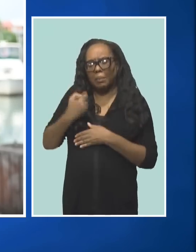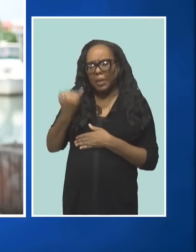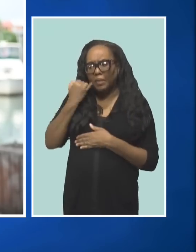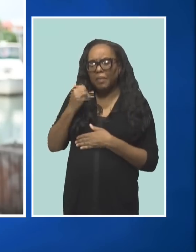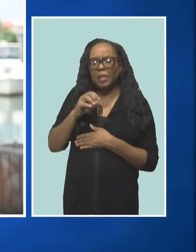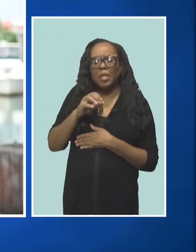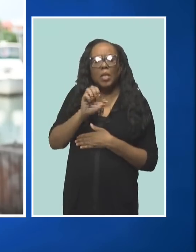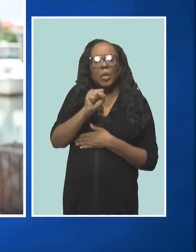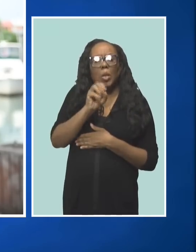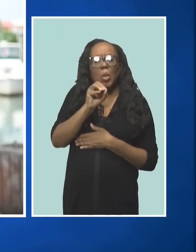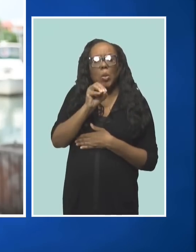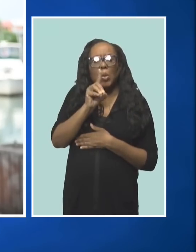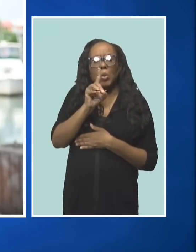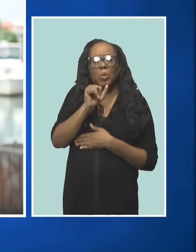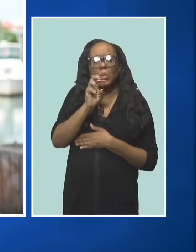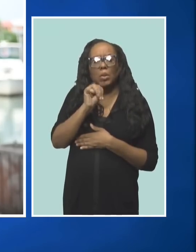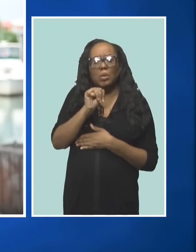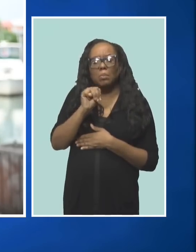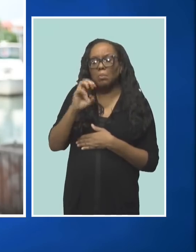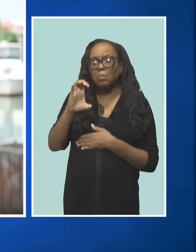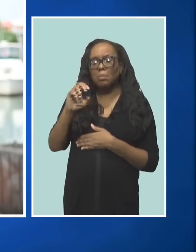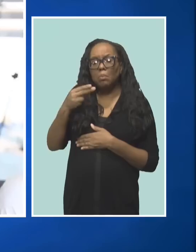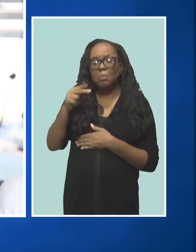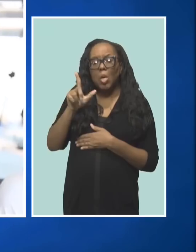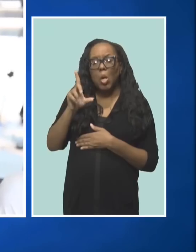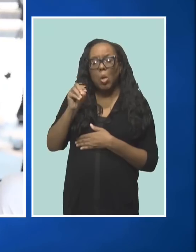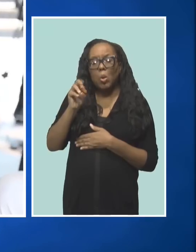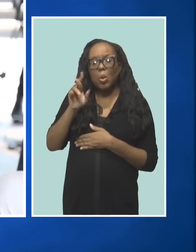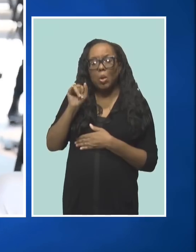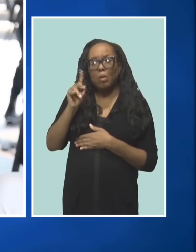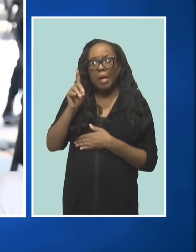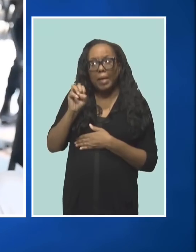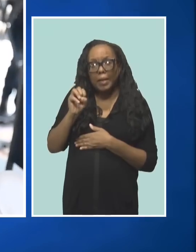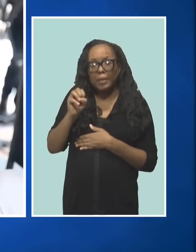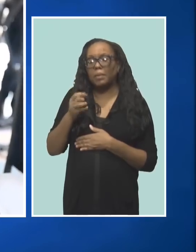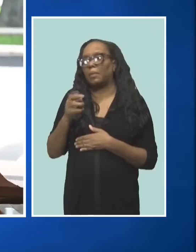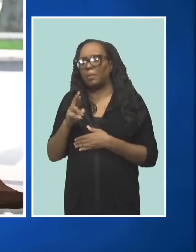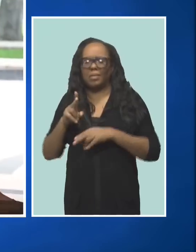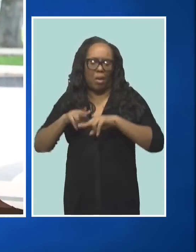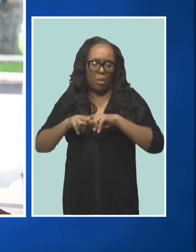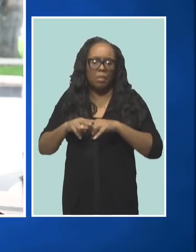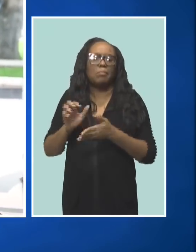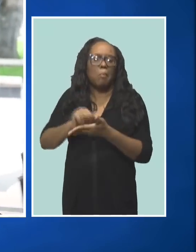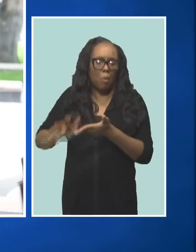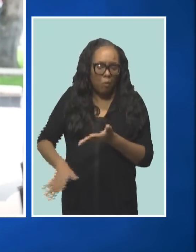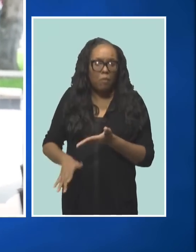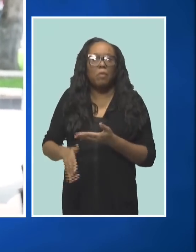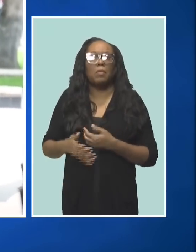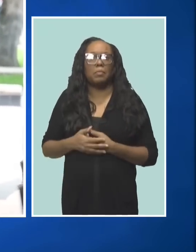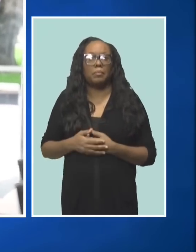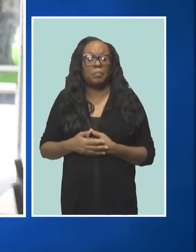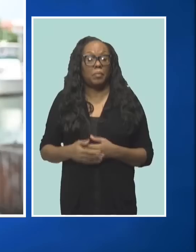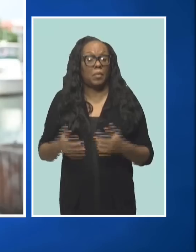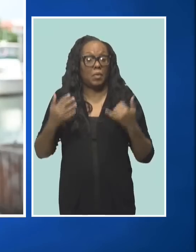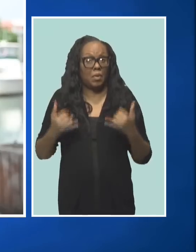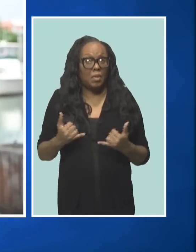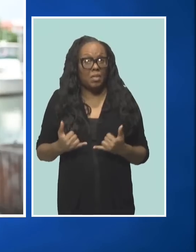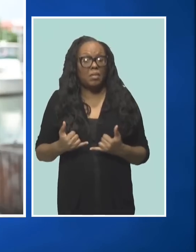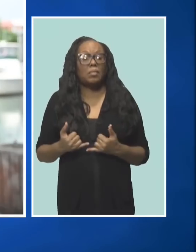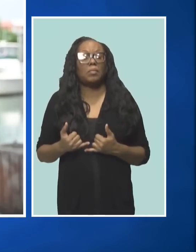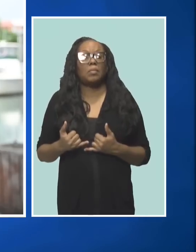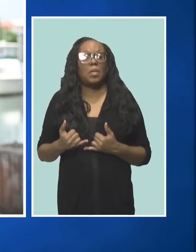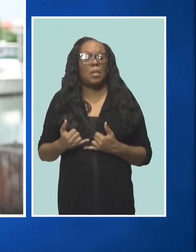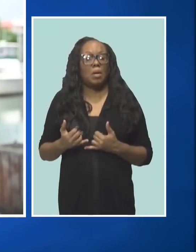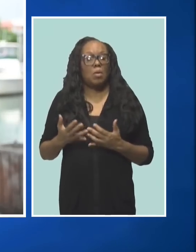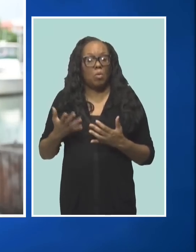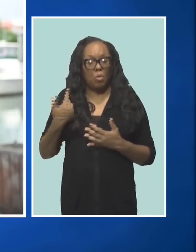able to remove that sodium chloride or salt from the water itself. So that's the level of treatment that we're going to. Why is it important? No, it has to do with the impacts of climate change, or